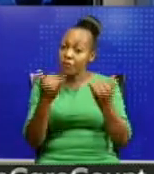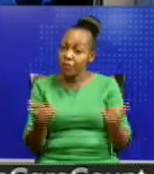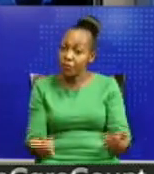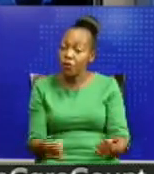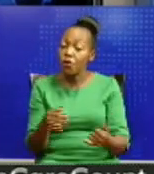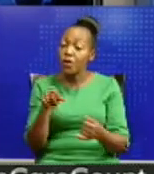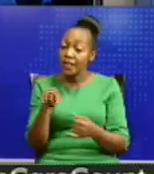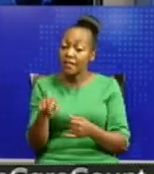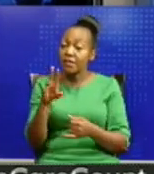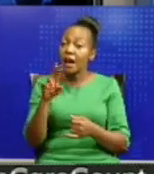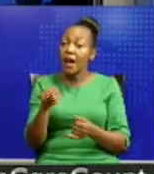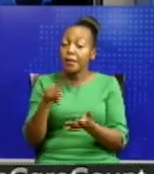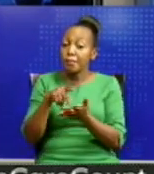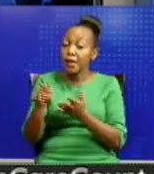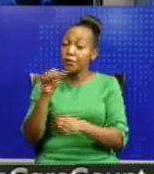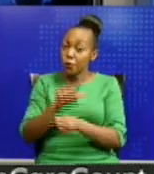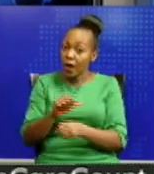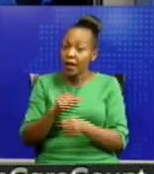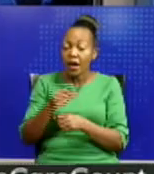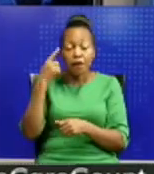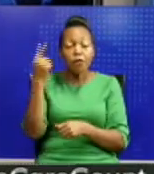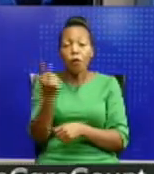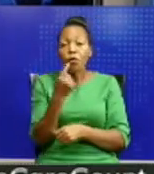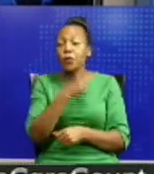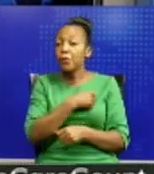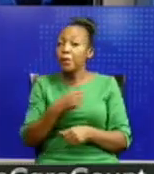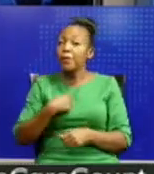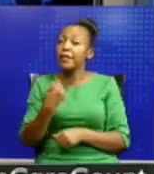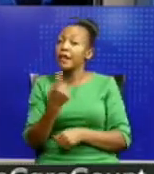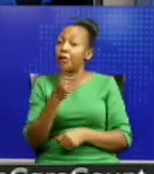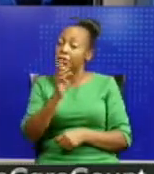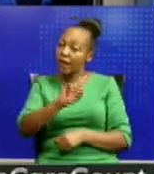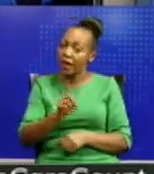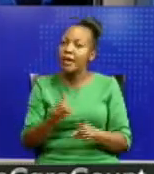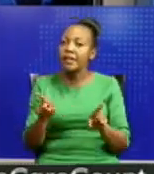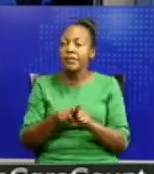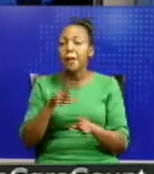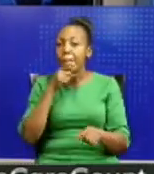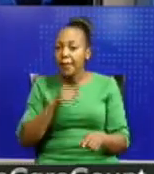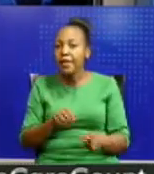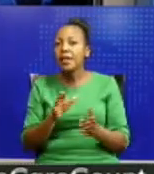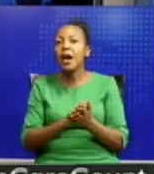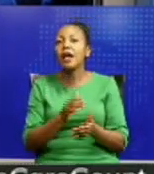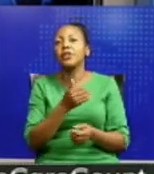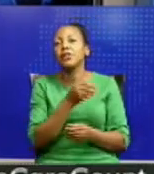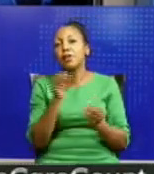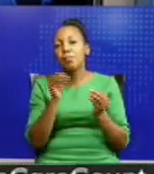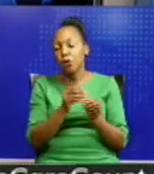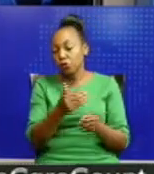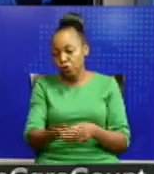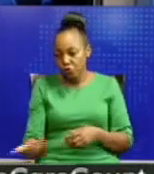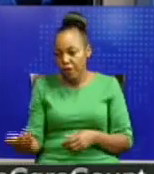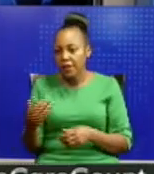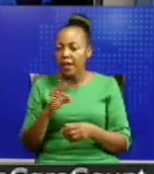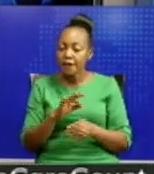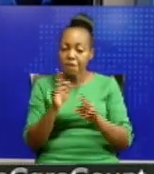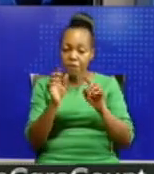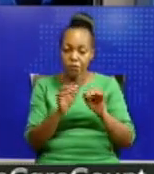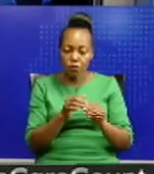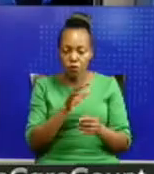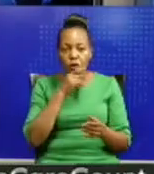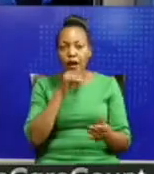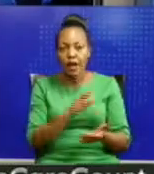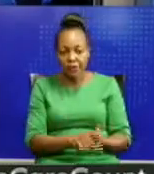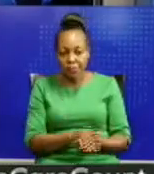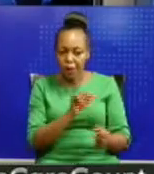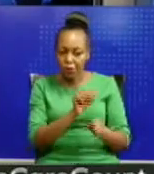in unpaid care work by both men and women, girls and boys, is very beneficial to us all. If you leave them husband at